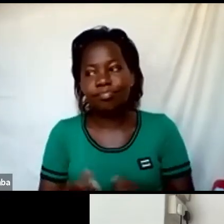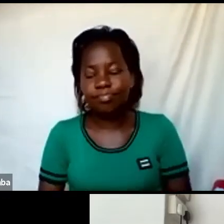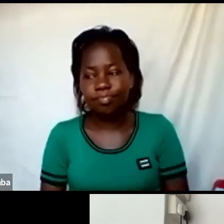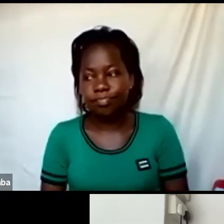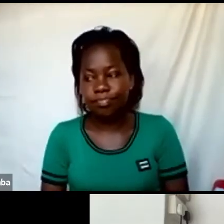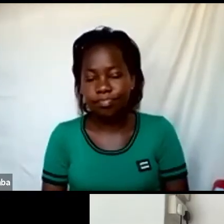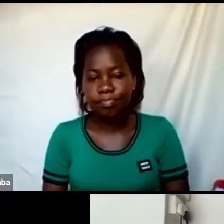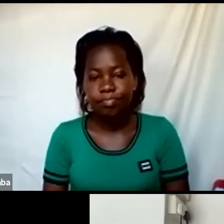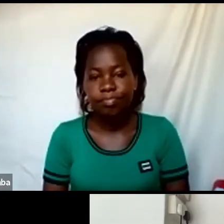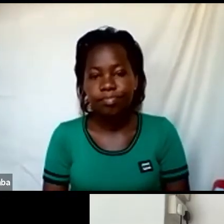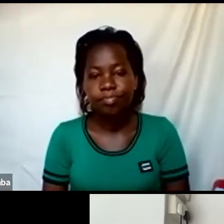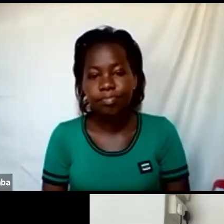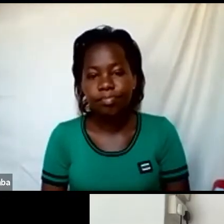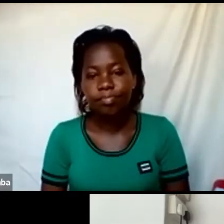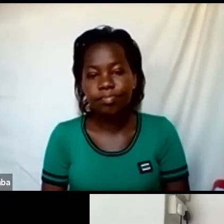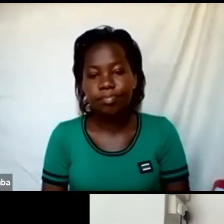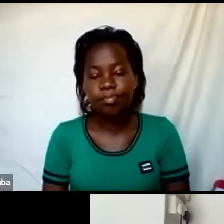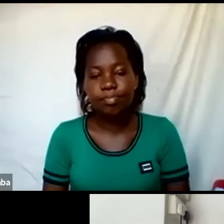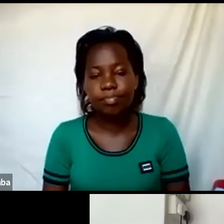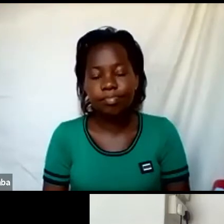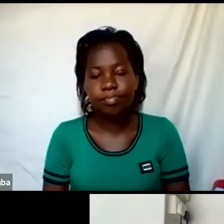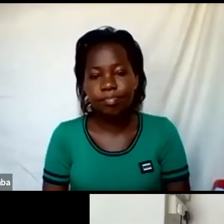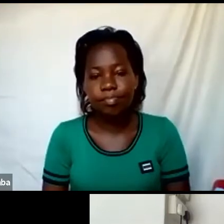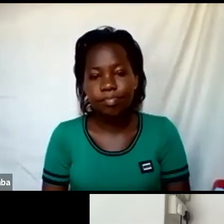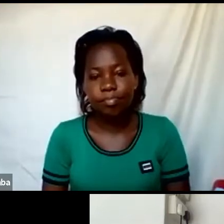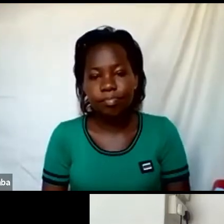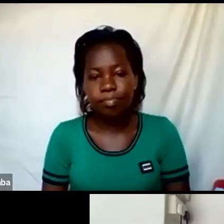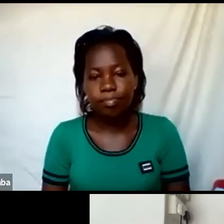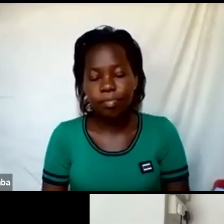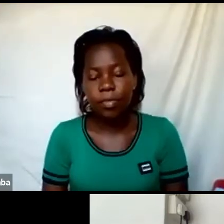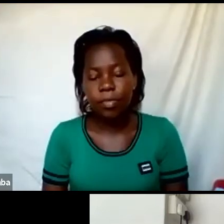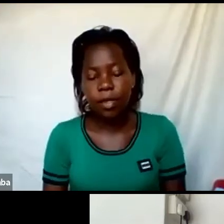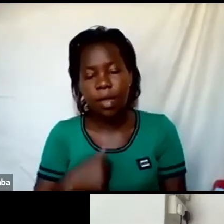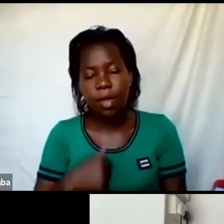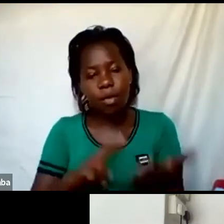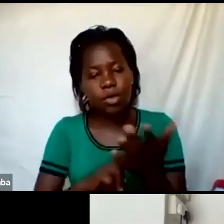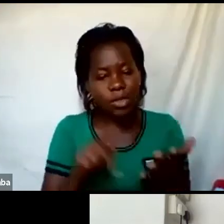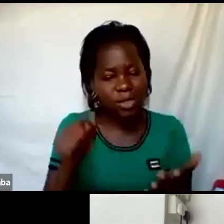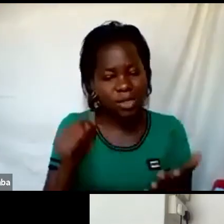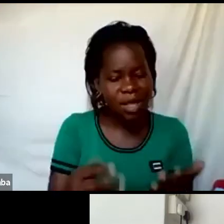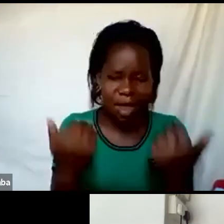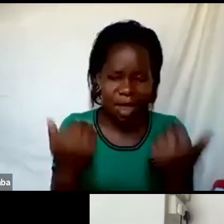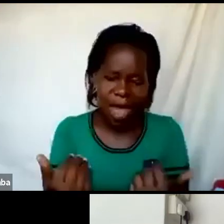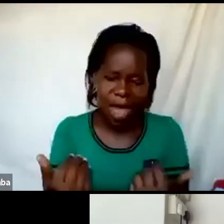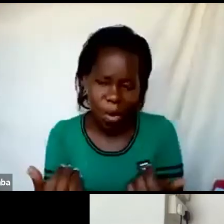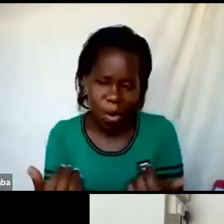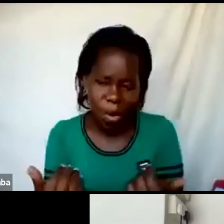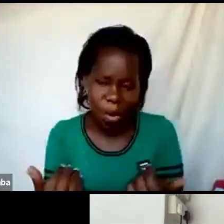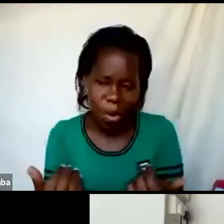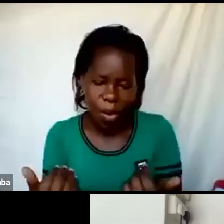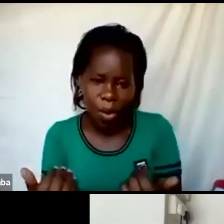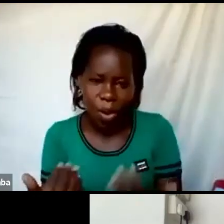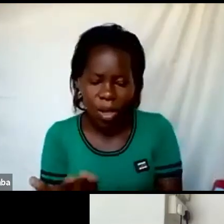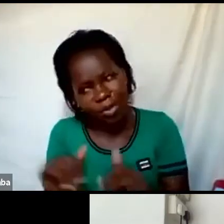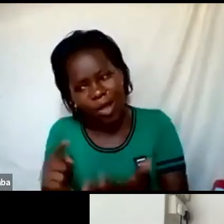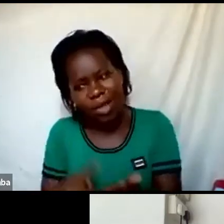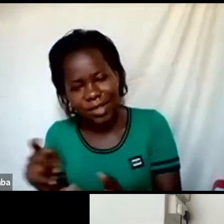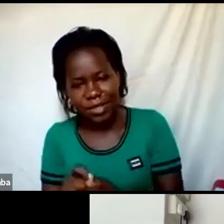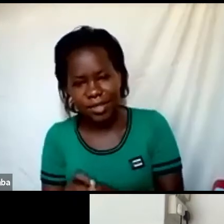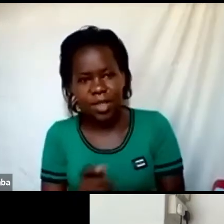the third-party endorsement, you know. I was using this and now please try it.